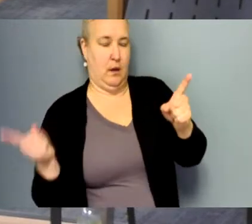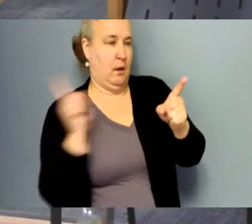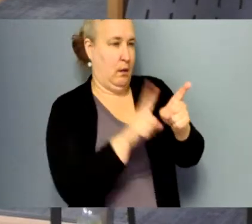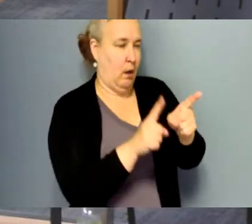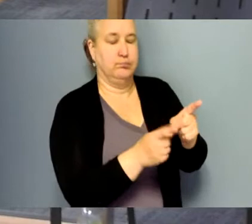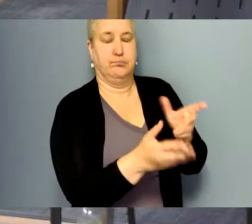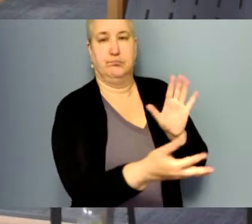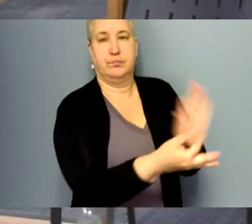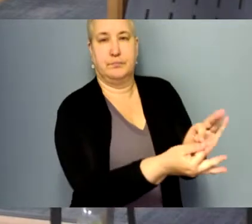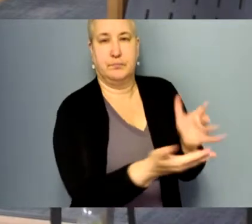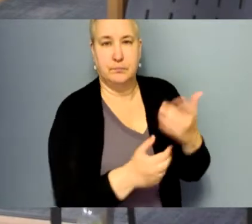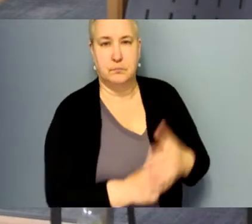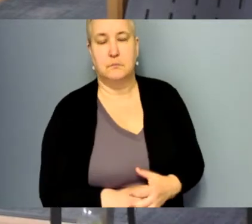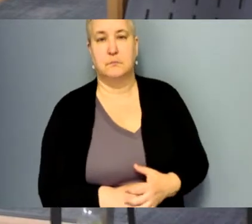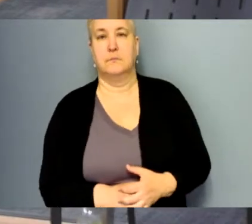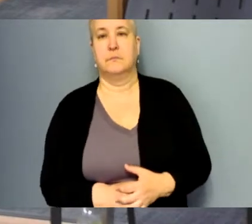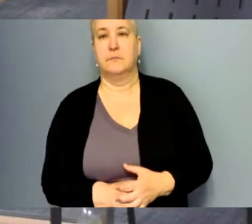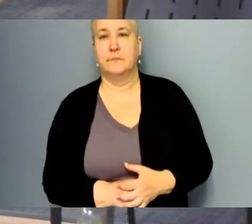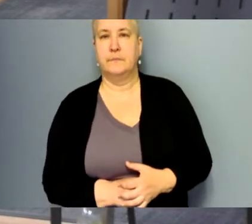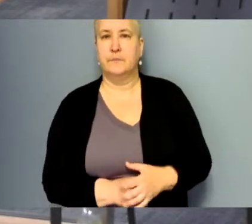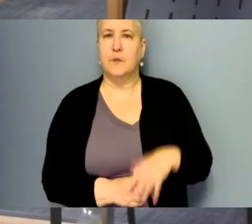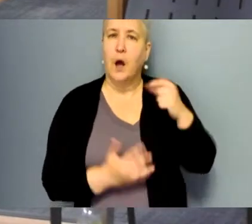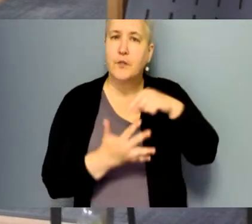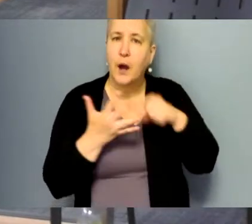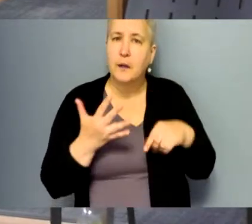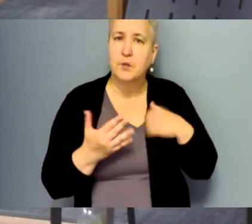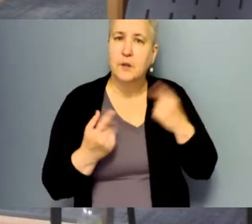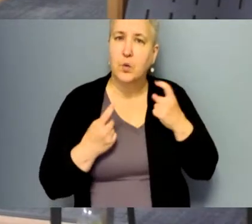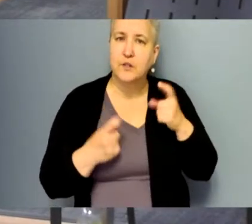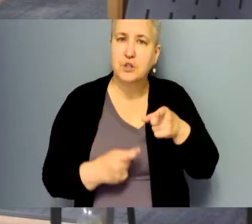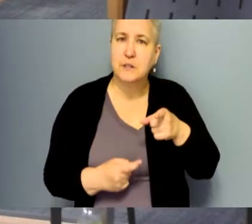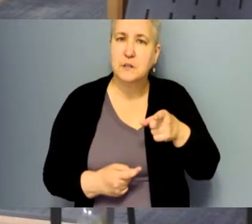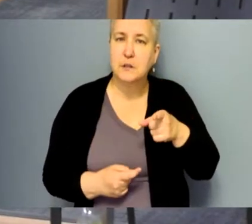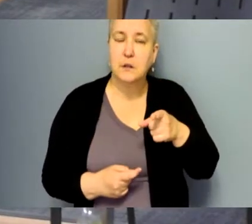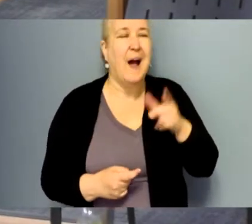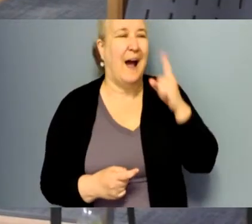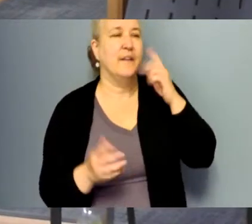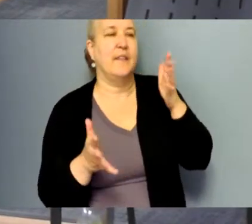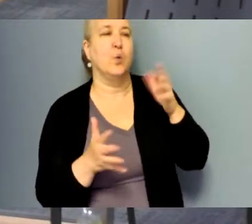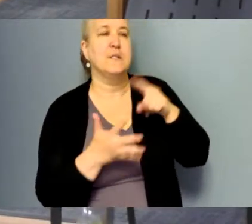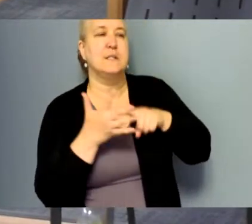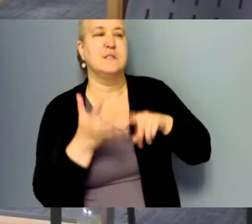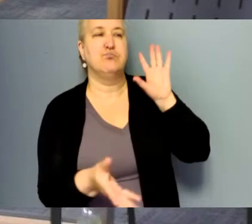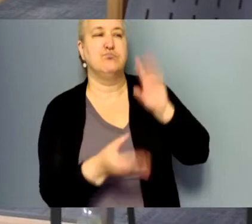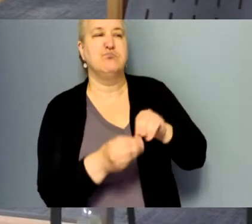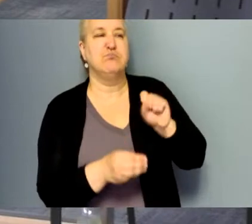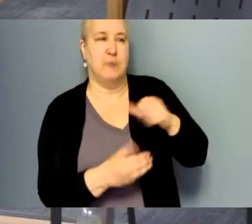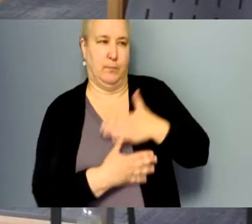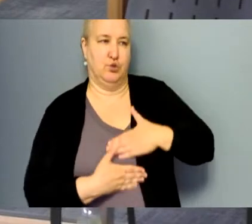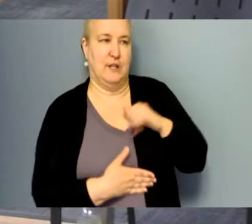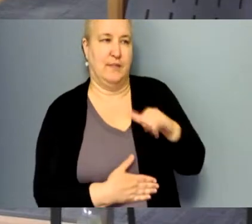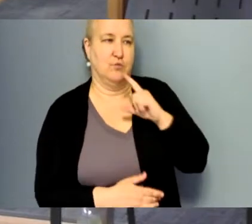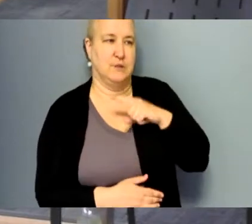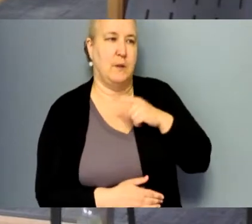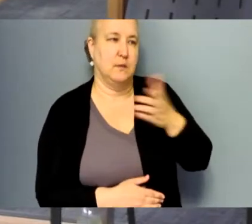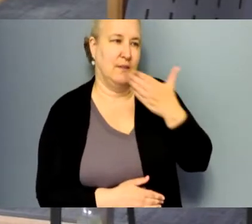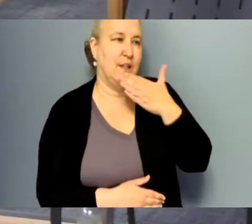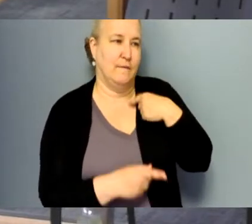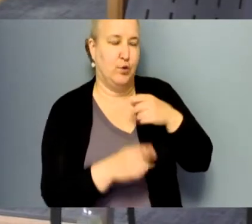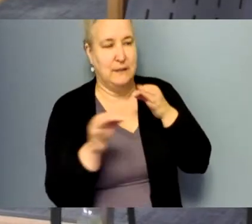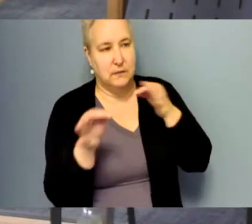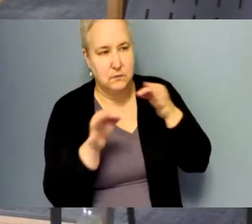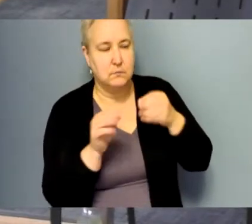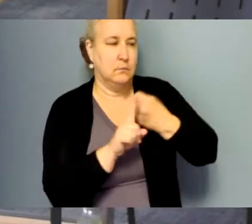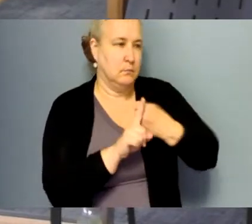Was there other items that were asked questions about? I think that was it, to be honest with you. I appreciate it. Appreciate the detail and